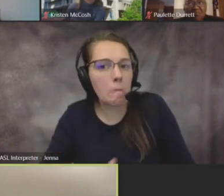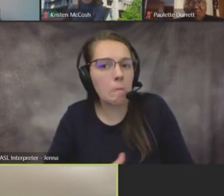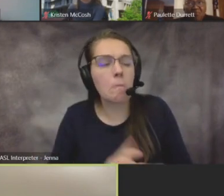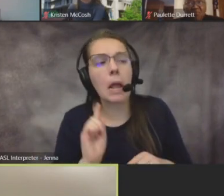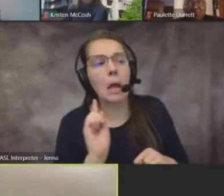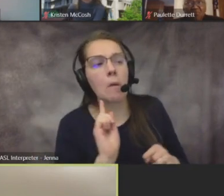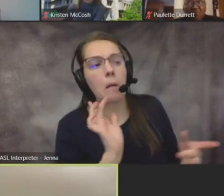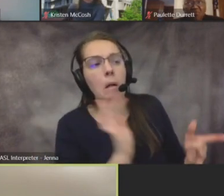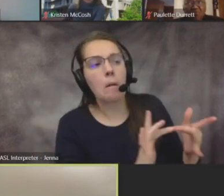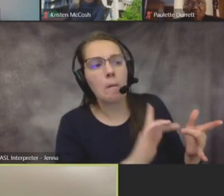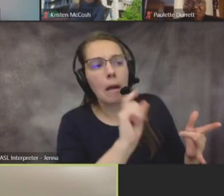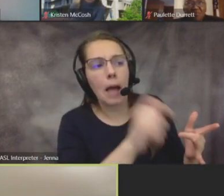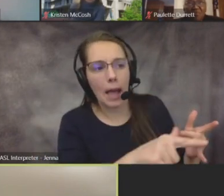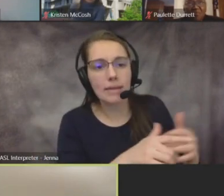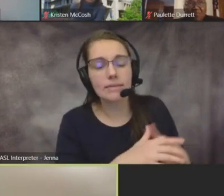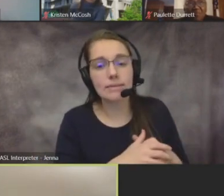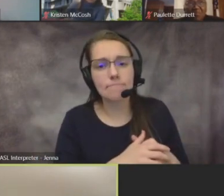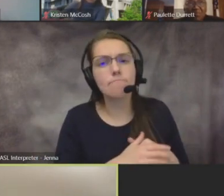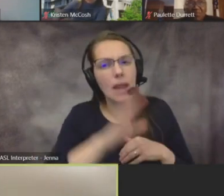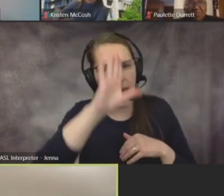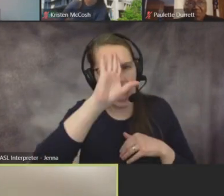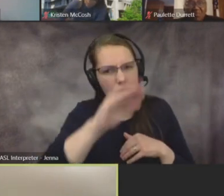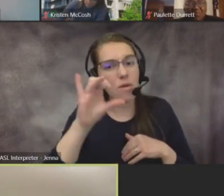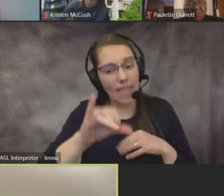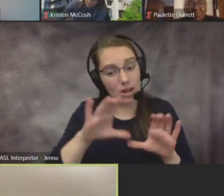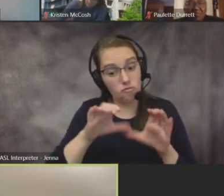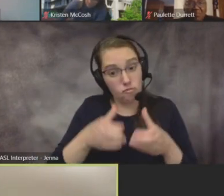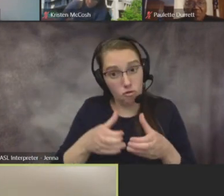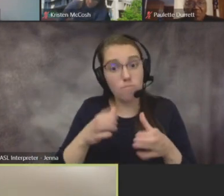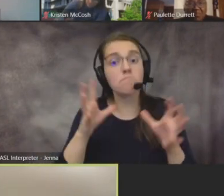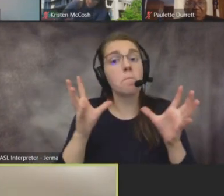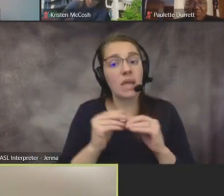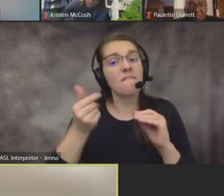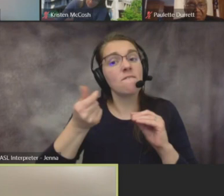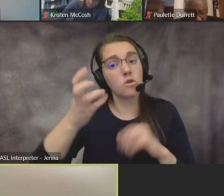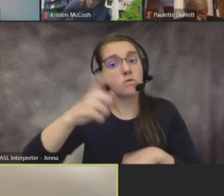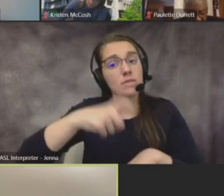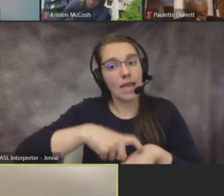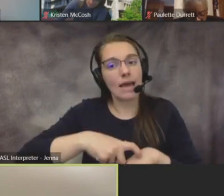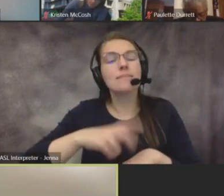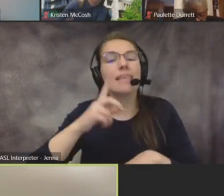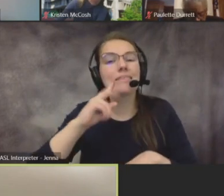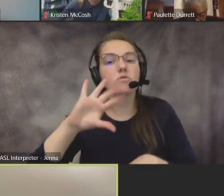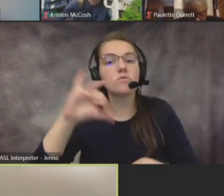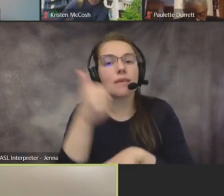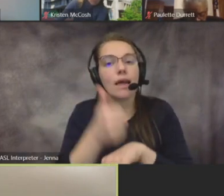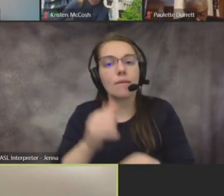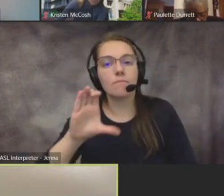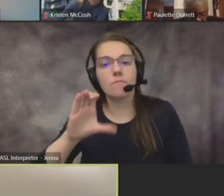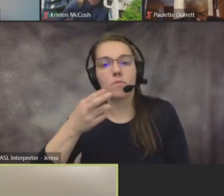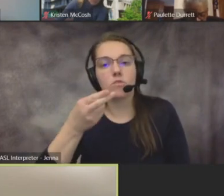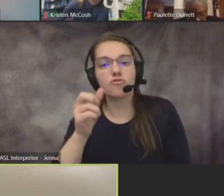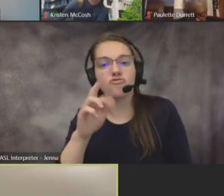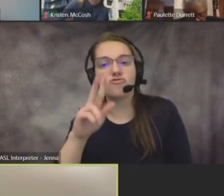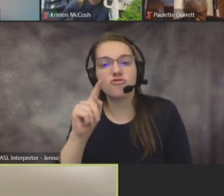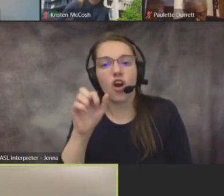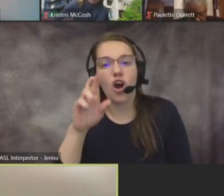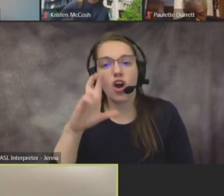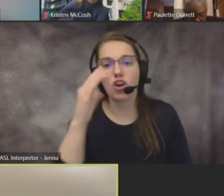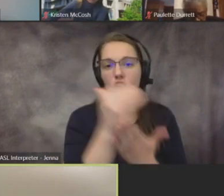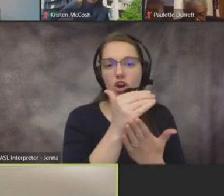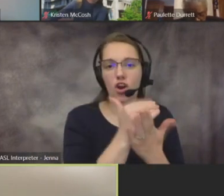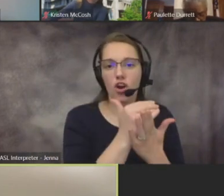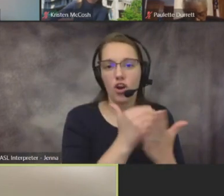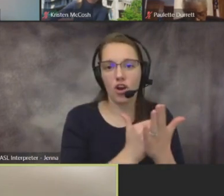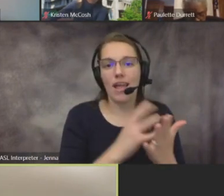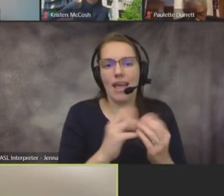but I do know that they have convened a couple times, and I think it's just to set the charter and the actual schedule of